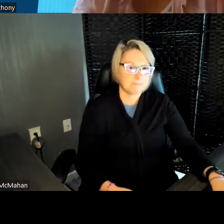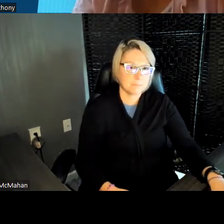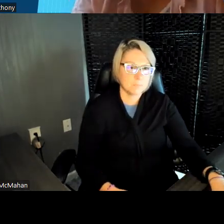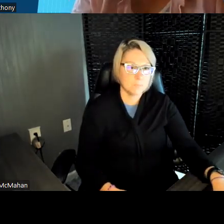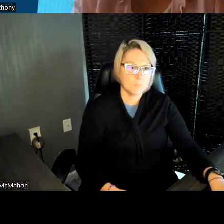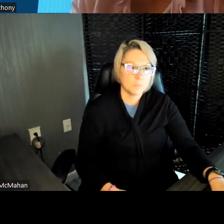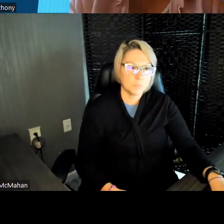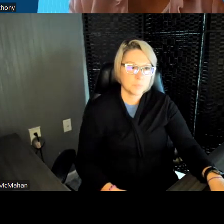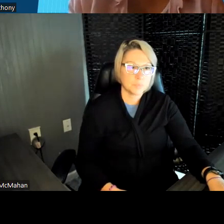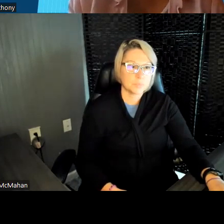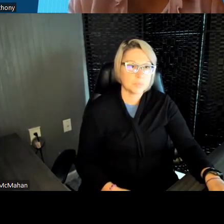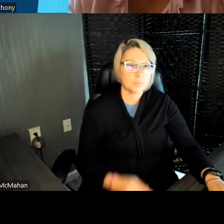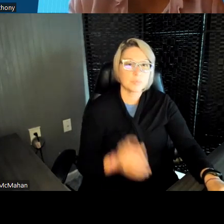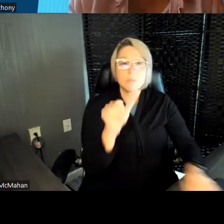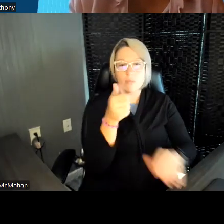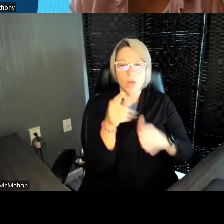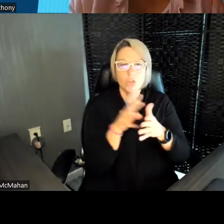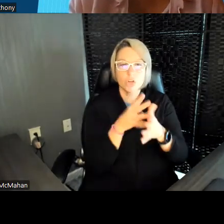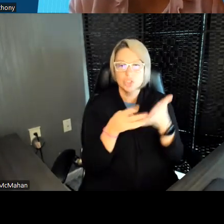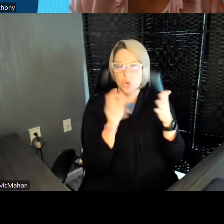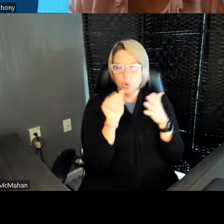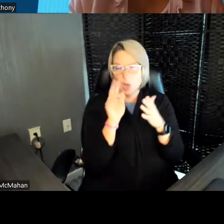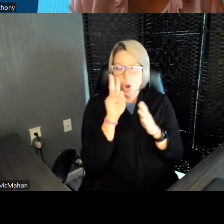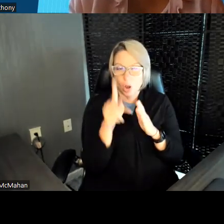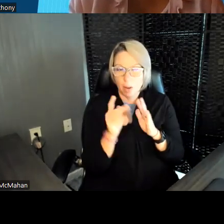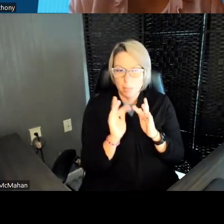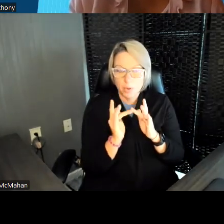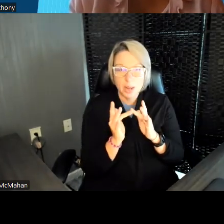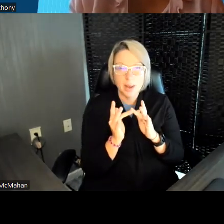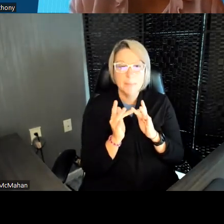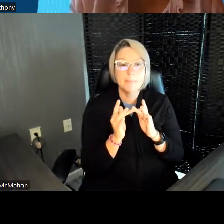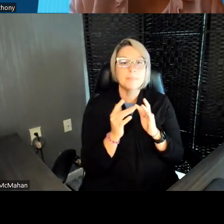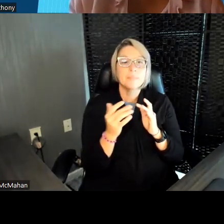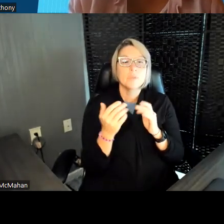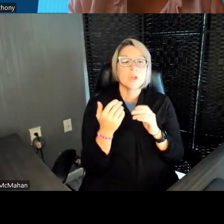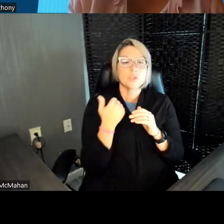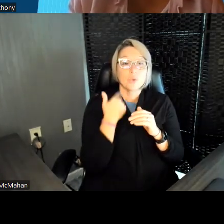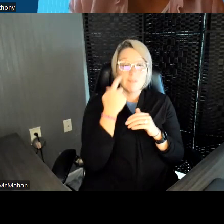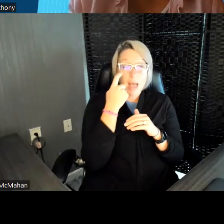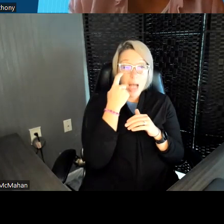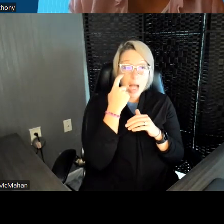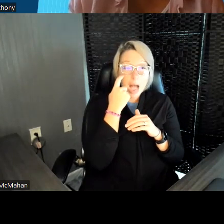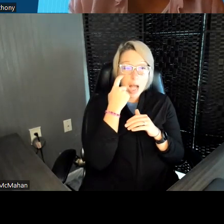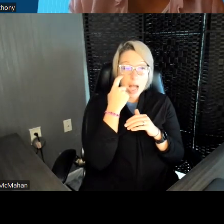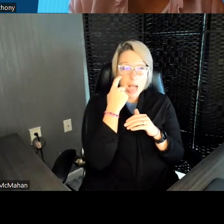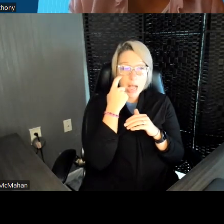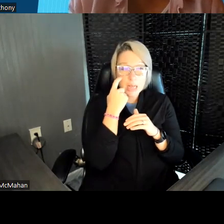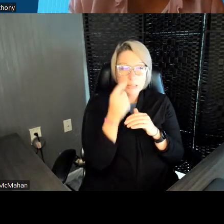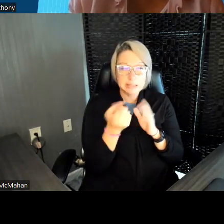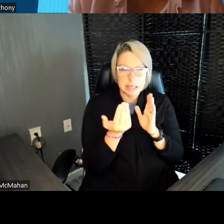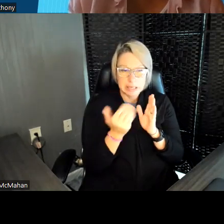chart, again, you can just Google these, gives you a little more information. So here we have the hot eyes. And again, this is